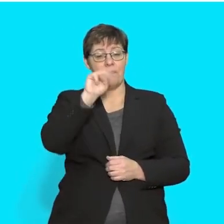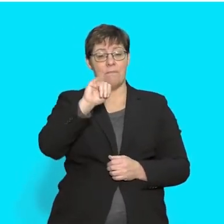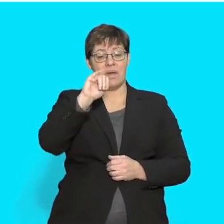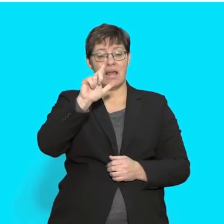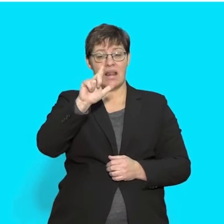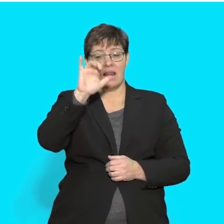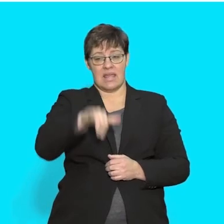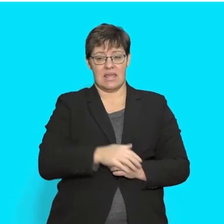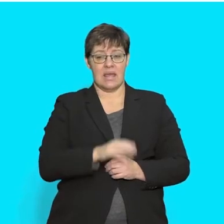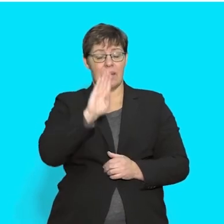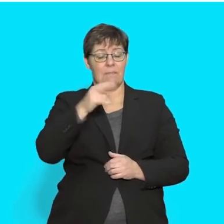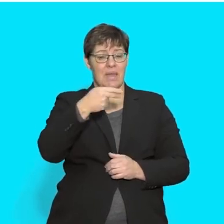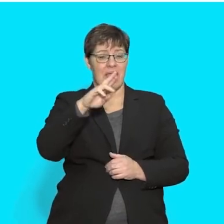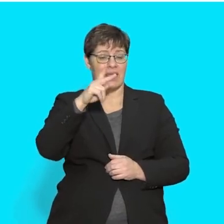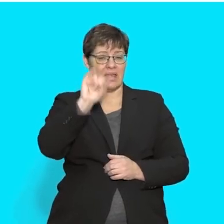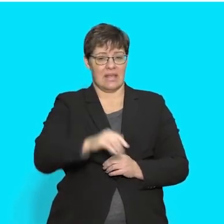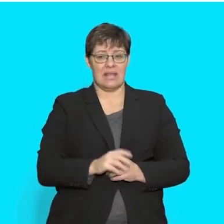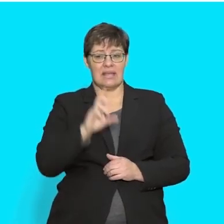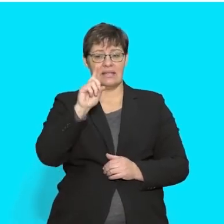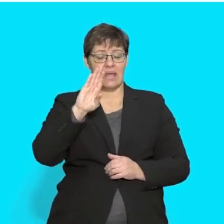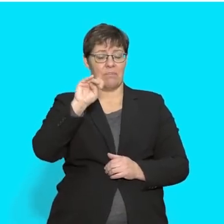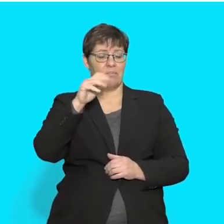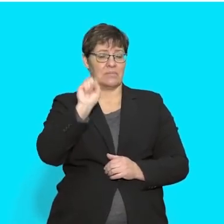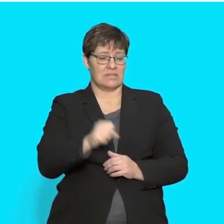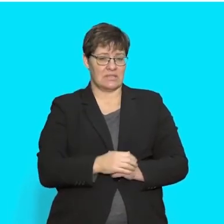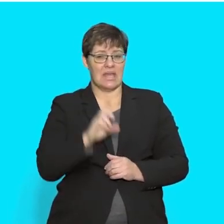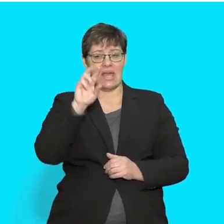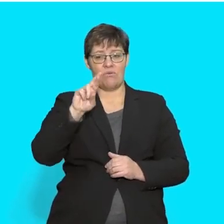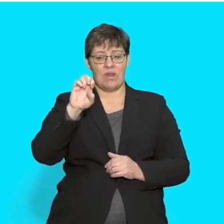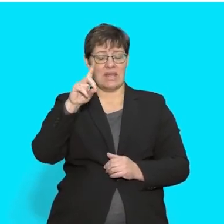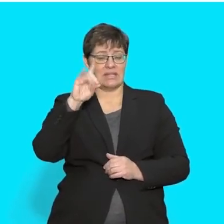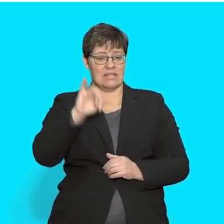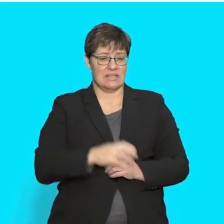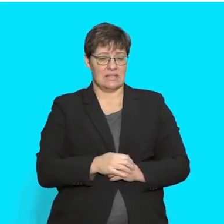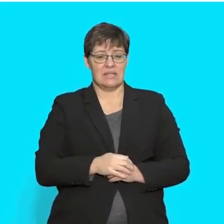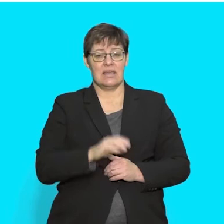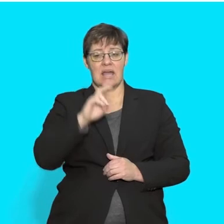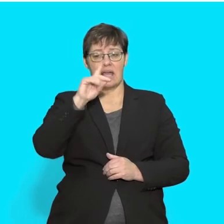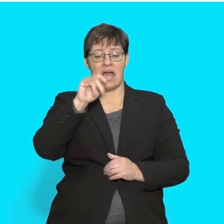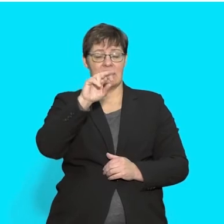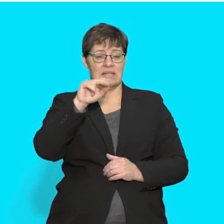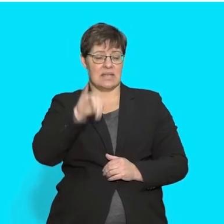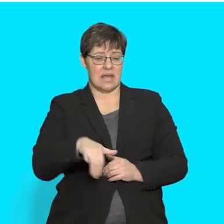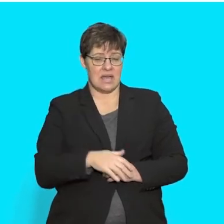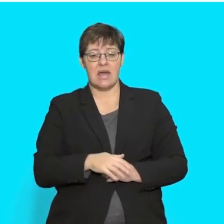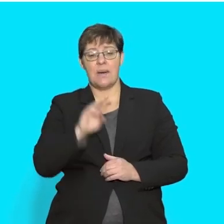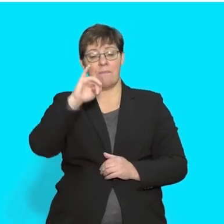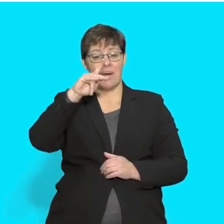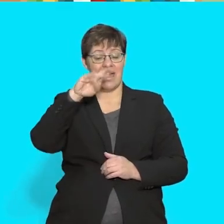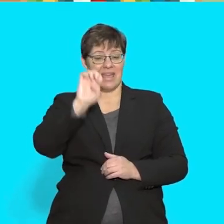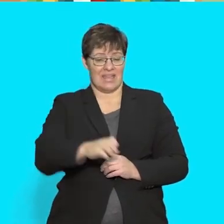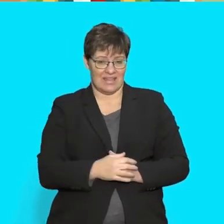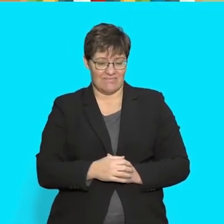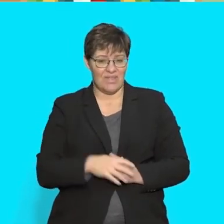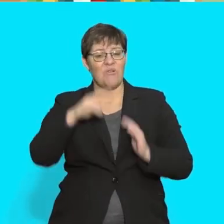Becky, Debs, Reedy, Kanya, Mike. Let's read them